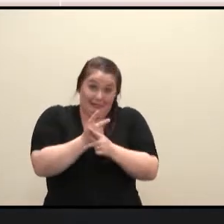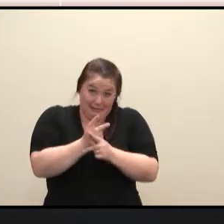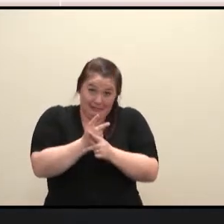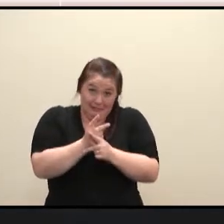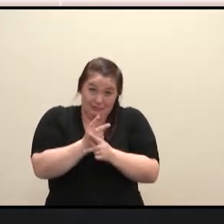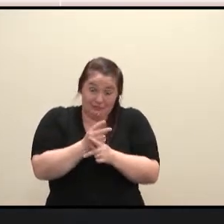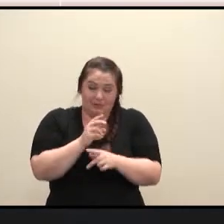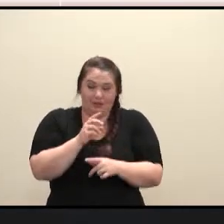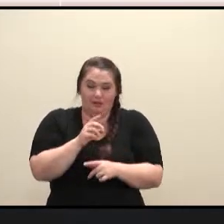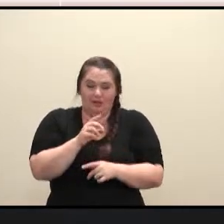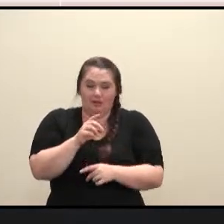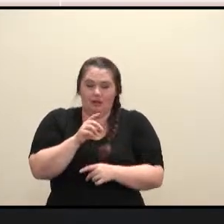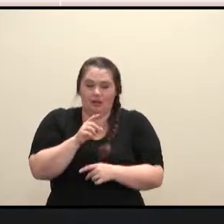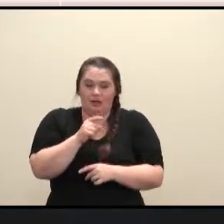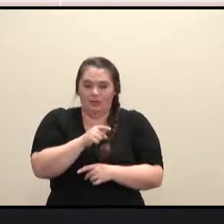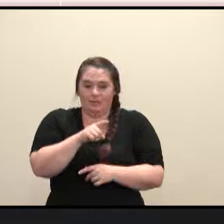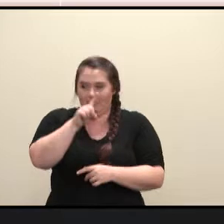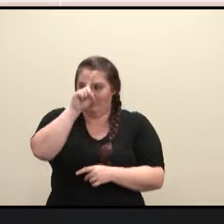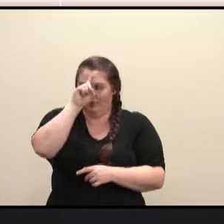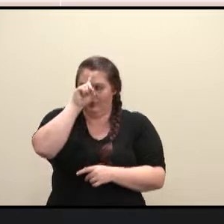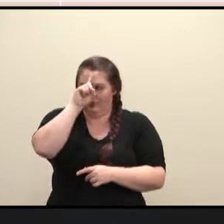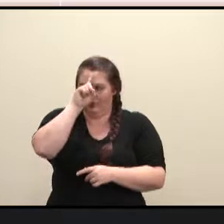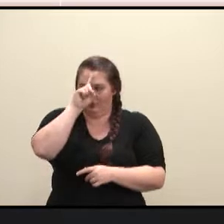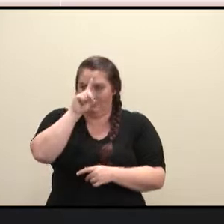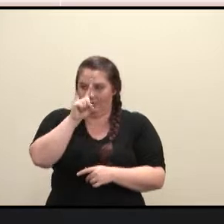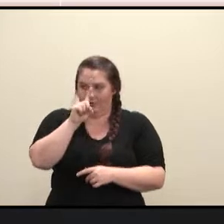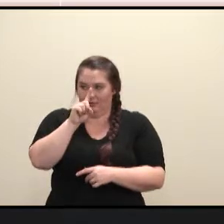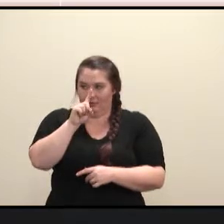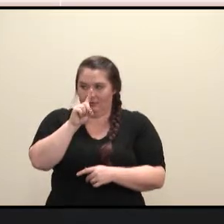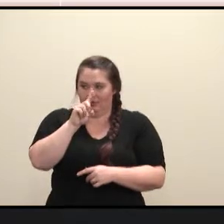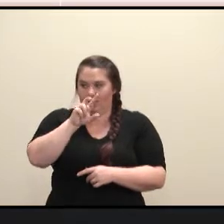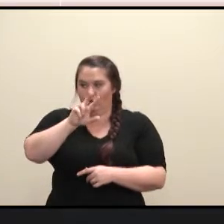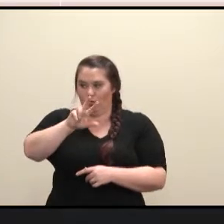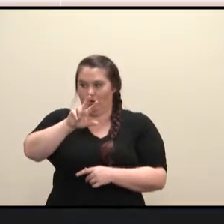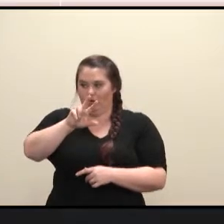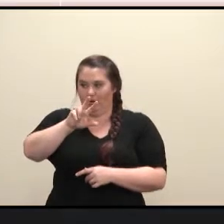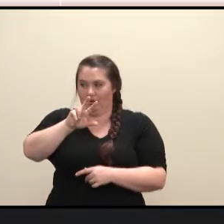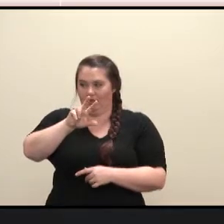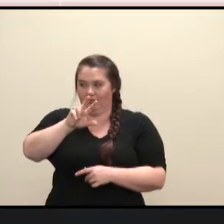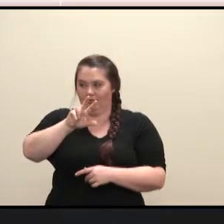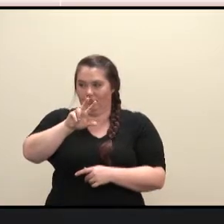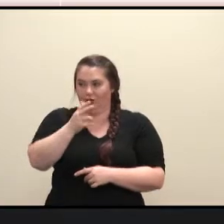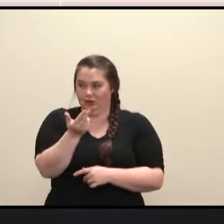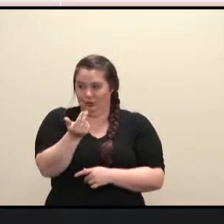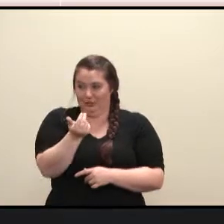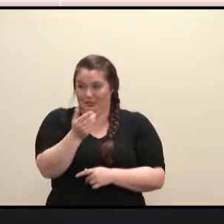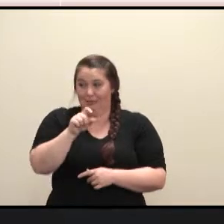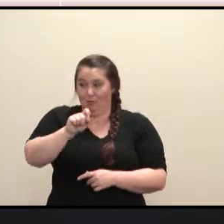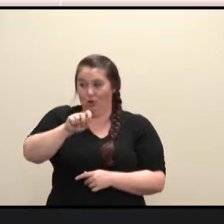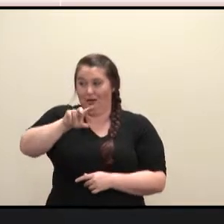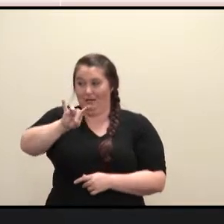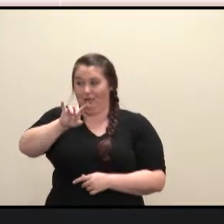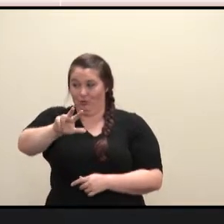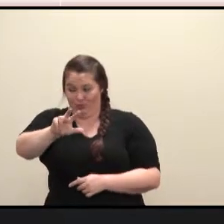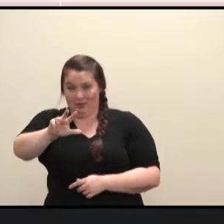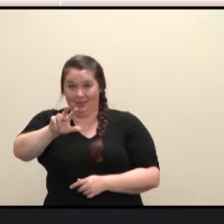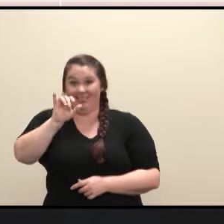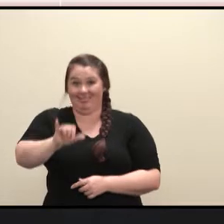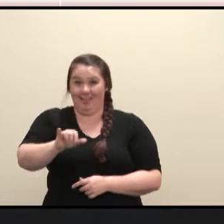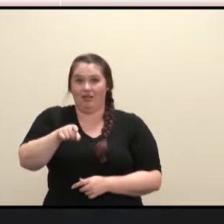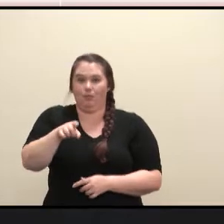and we add that to that 80 cents. So that gives us a tax rate of 94.29